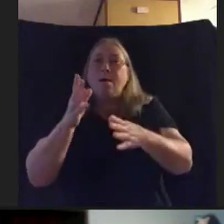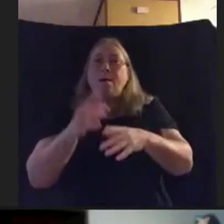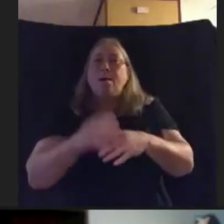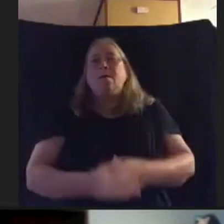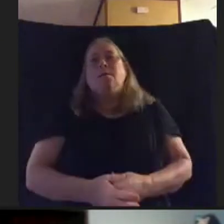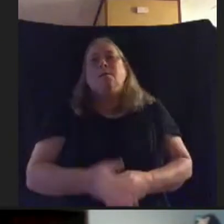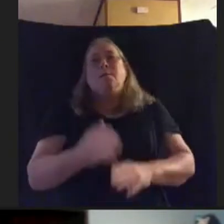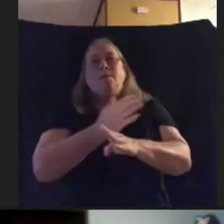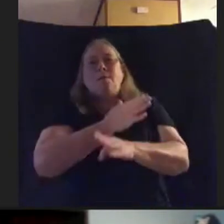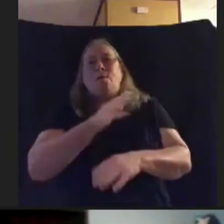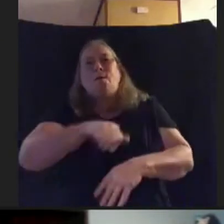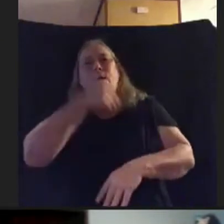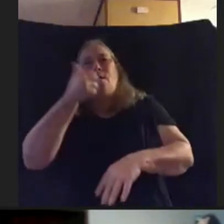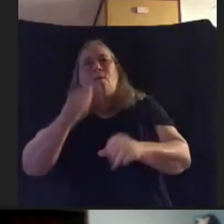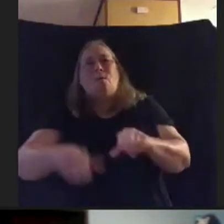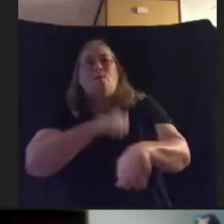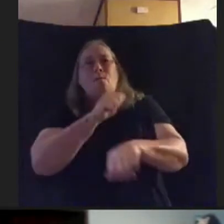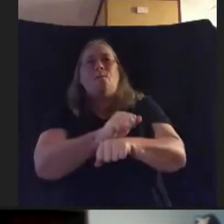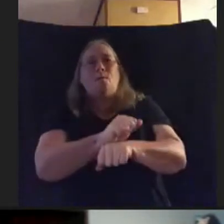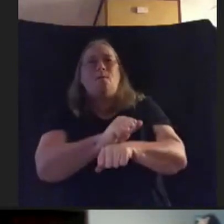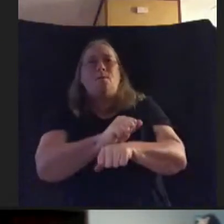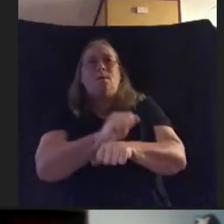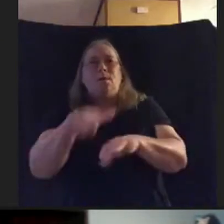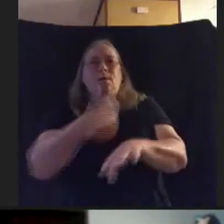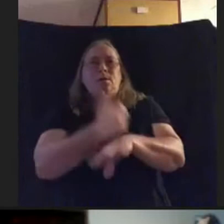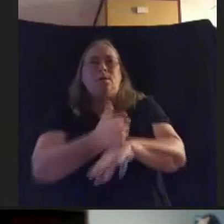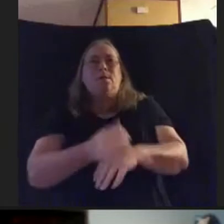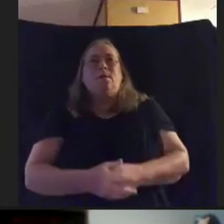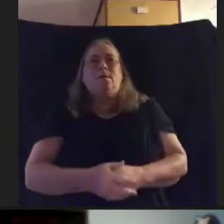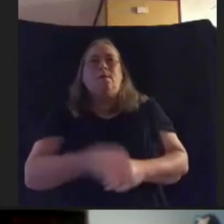appointments are made up, so that we can ensure that people have the